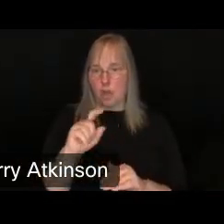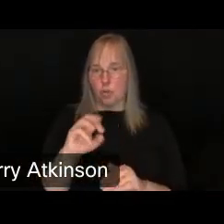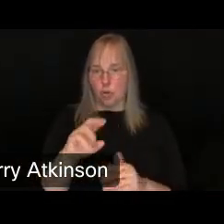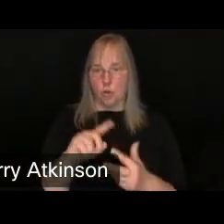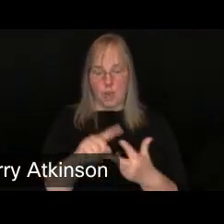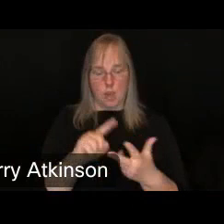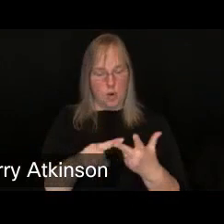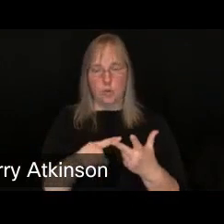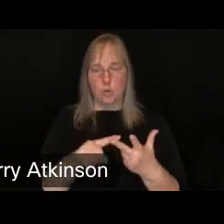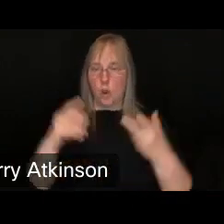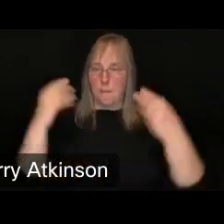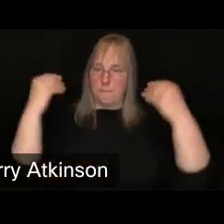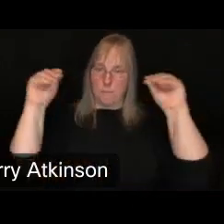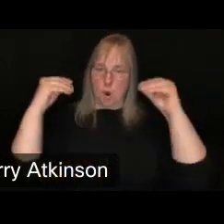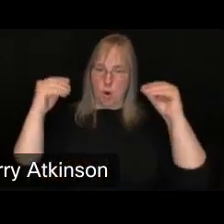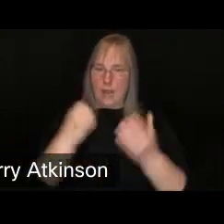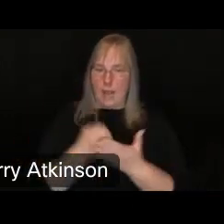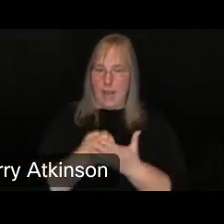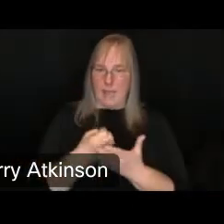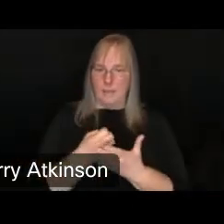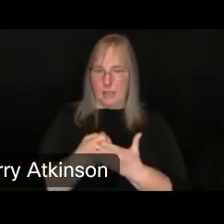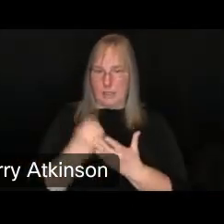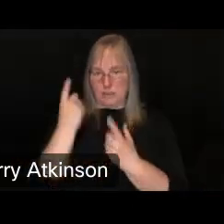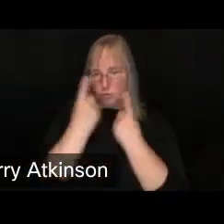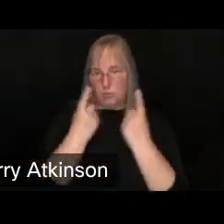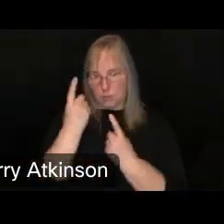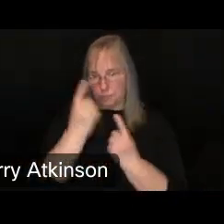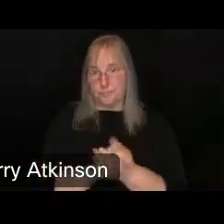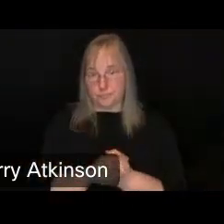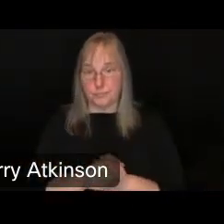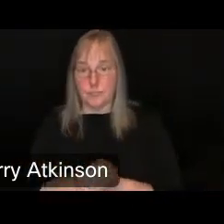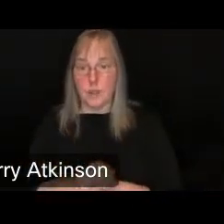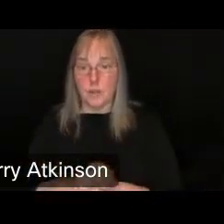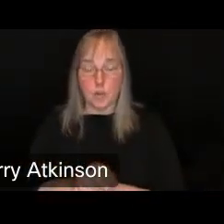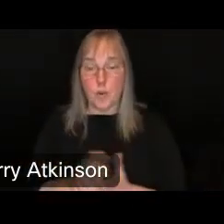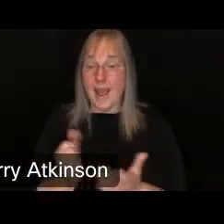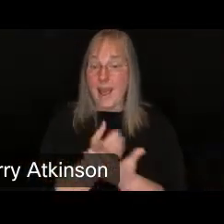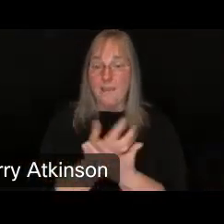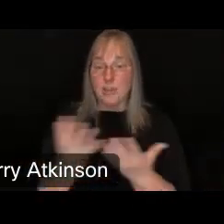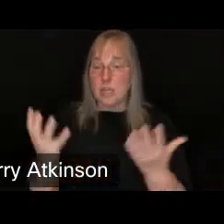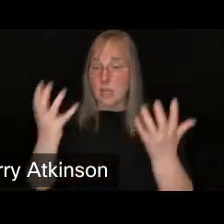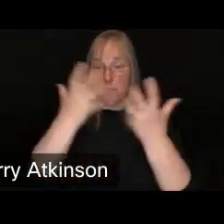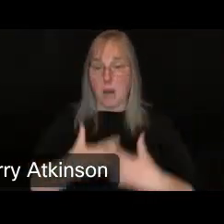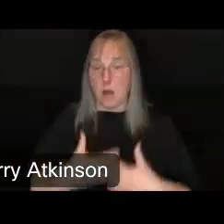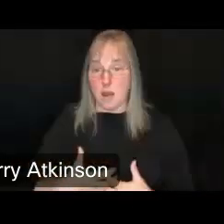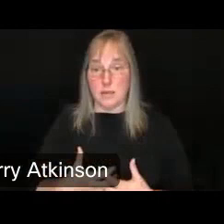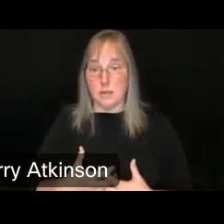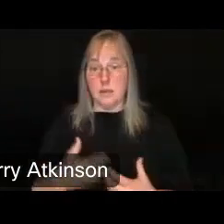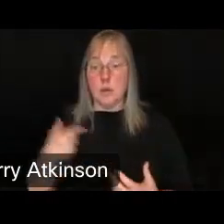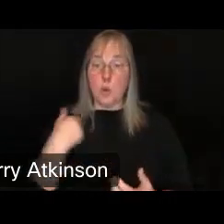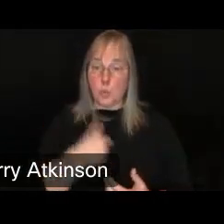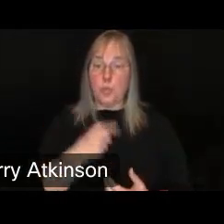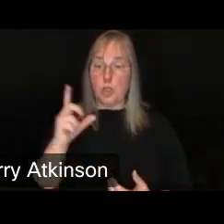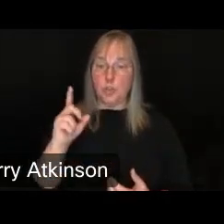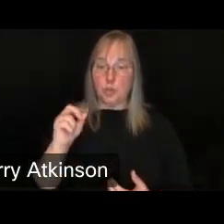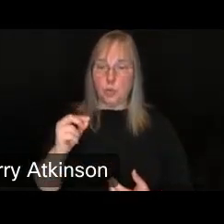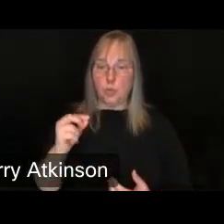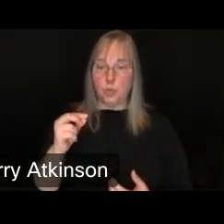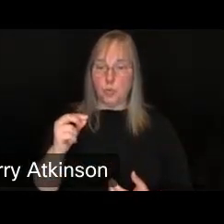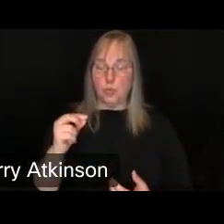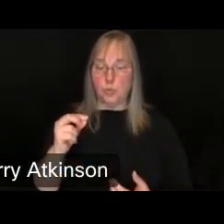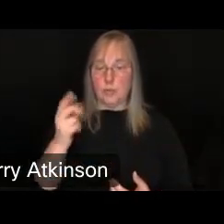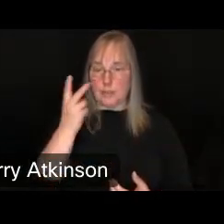market economic situation considered. So everything combined, there we do have been seeing a permits